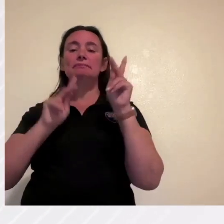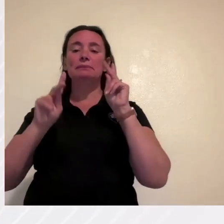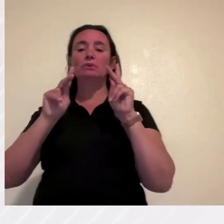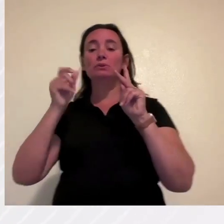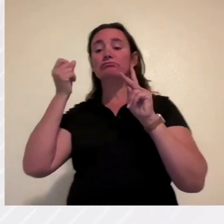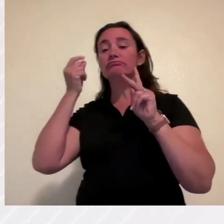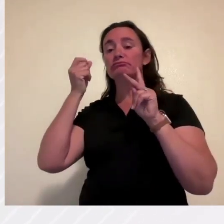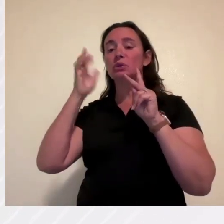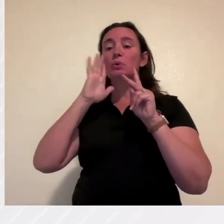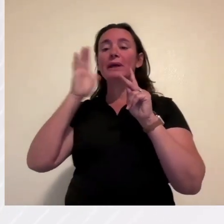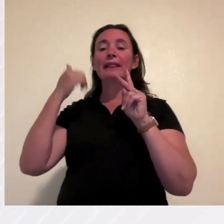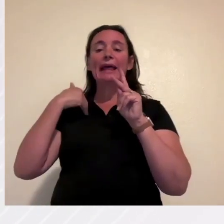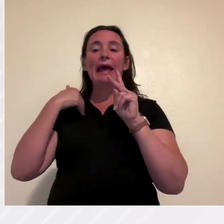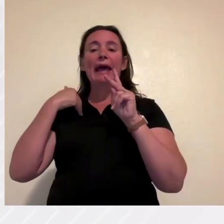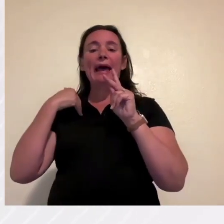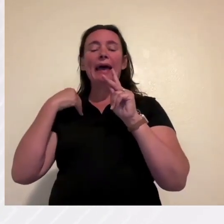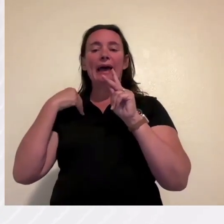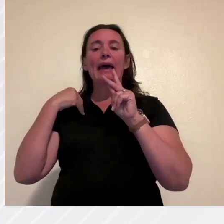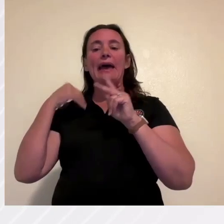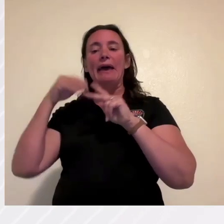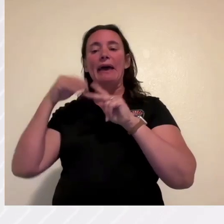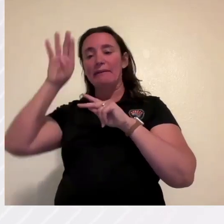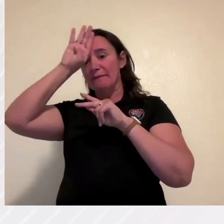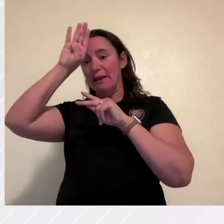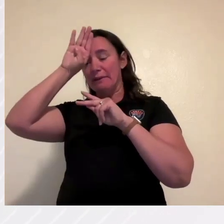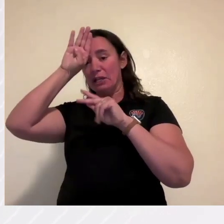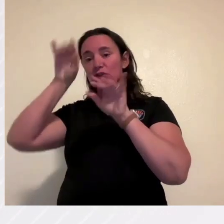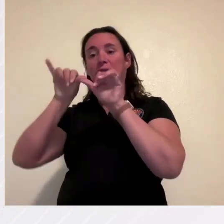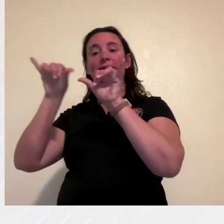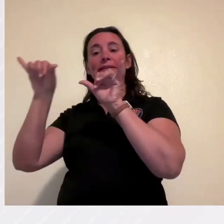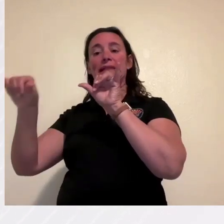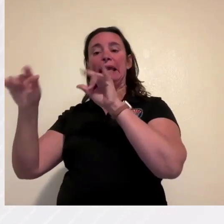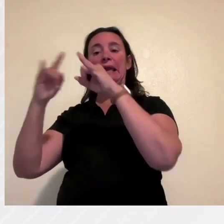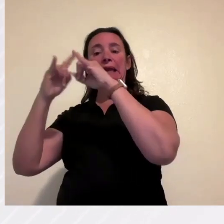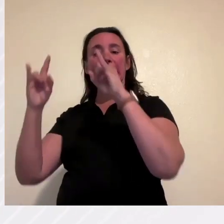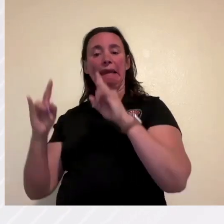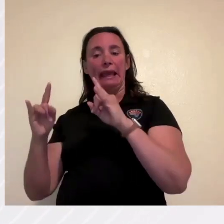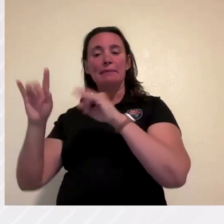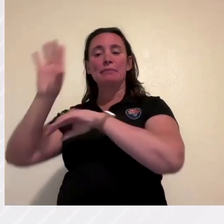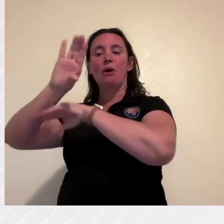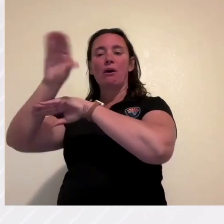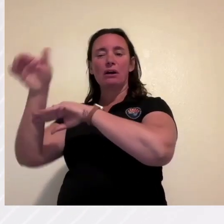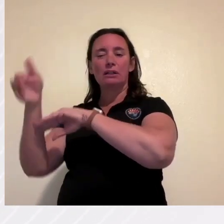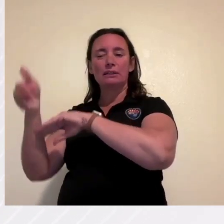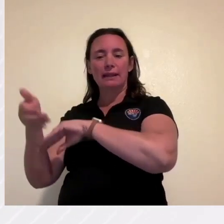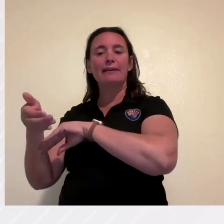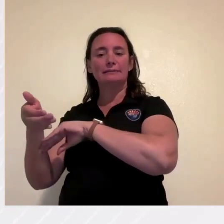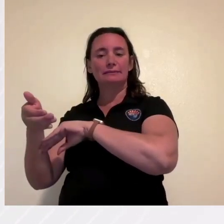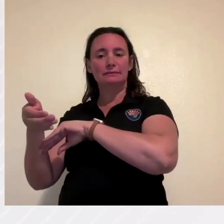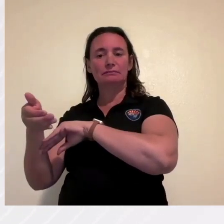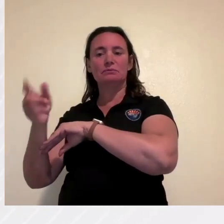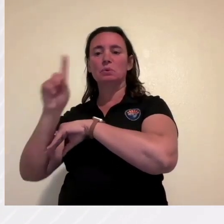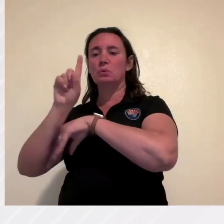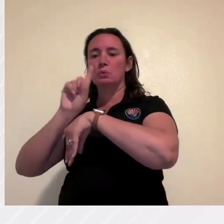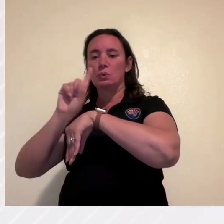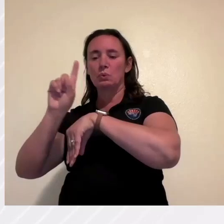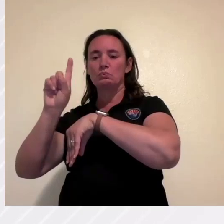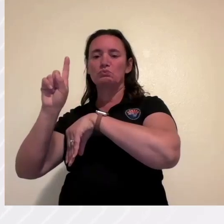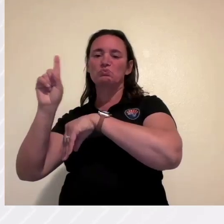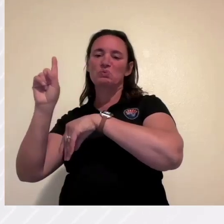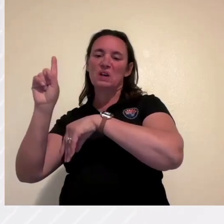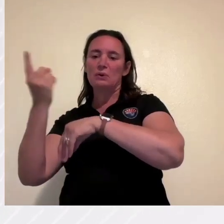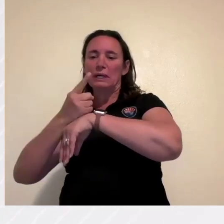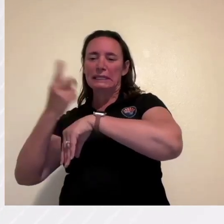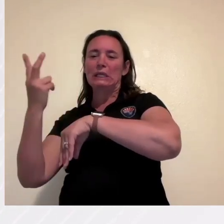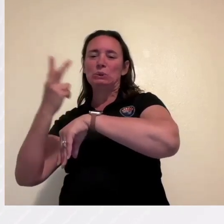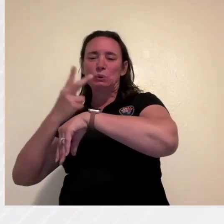have firefighters that are going to be staying all night for 1 to 2 days out in Division Alpha, and we call that a spike camp. So we'll be flying